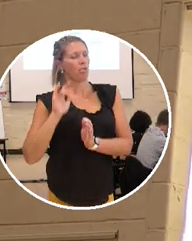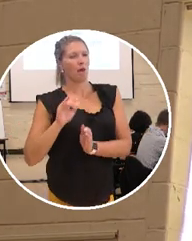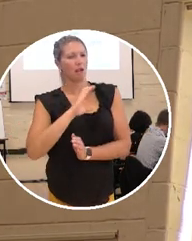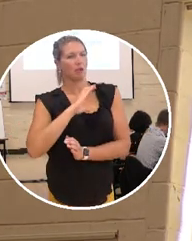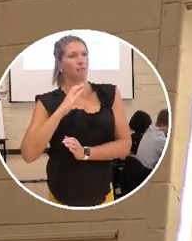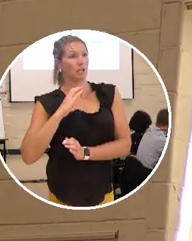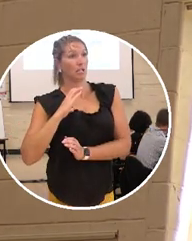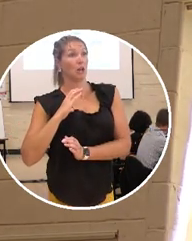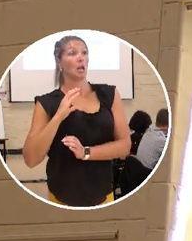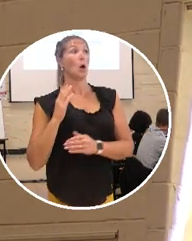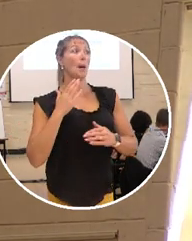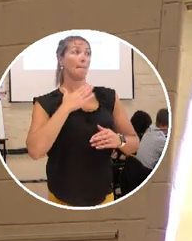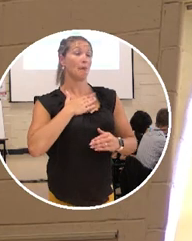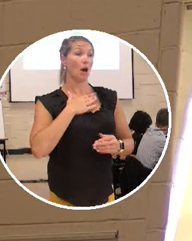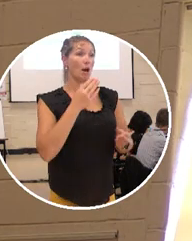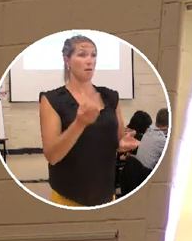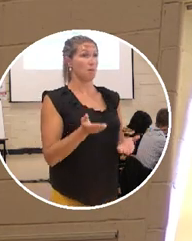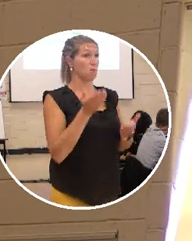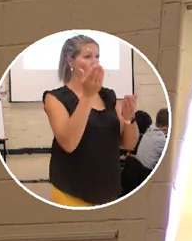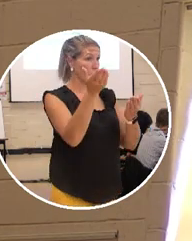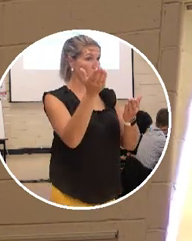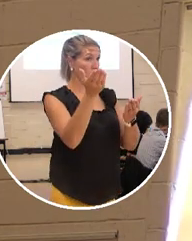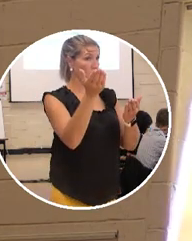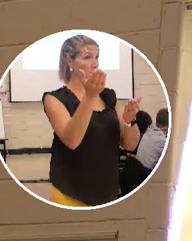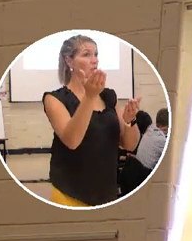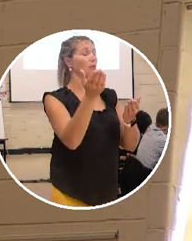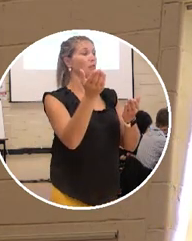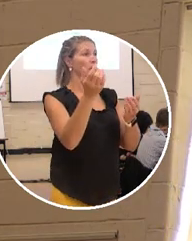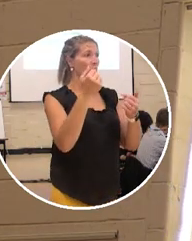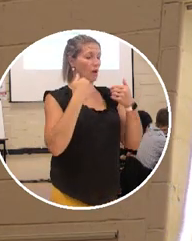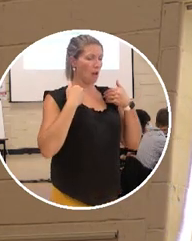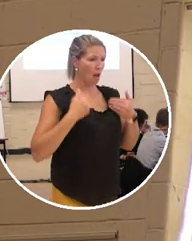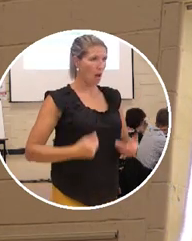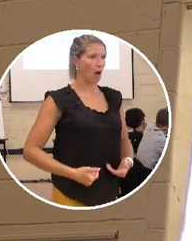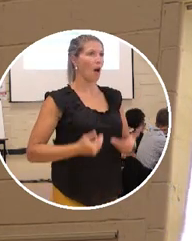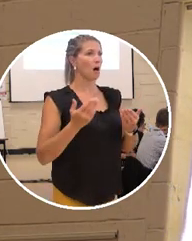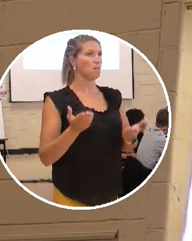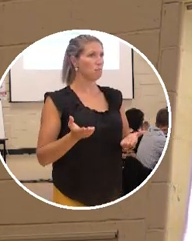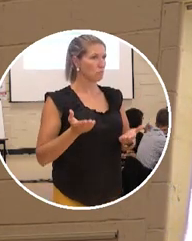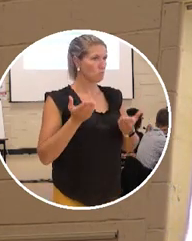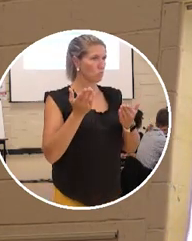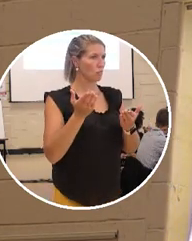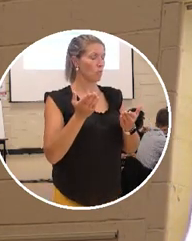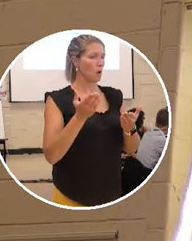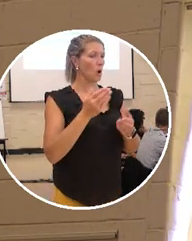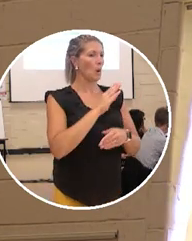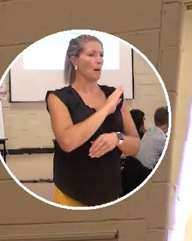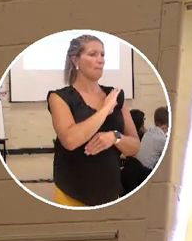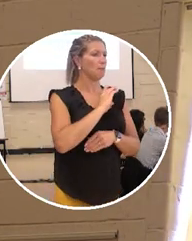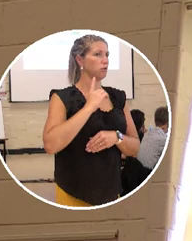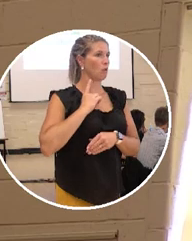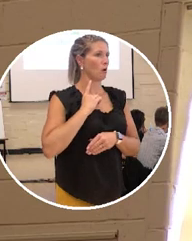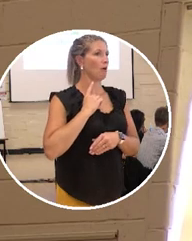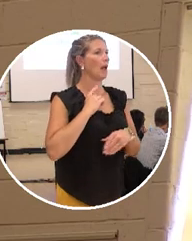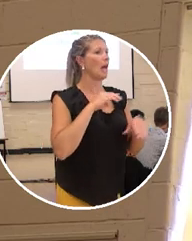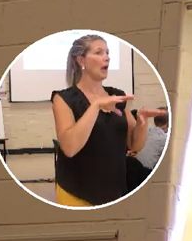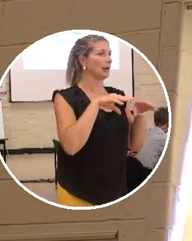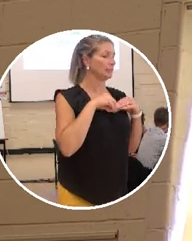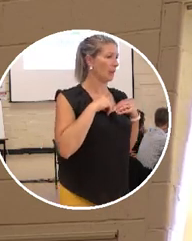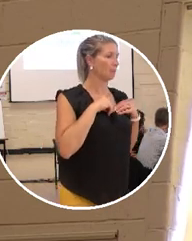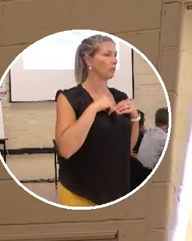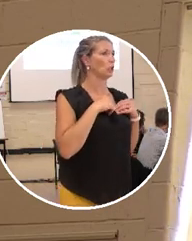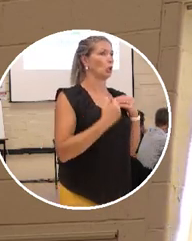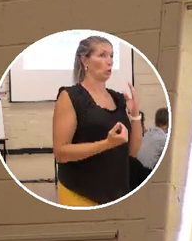I'm making the motion. I move that the board adopt the revised board constitution with